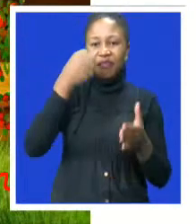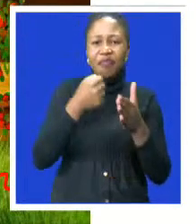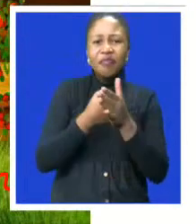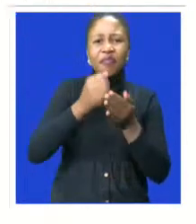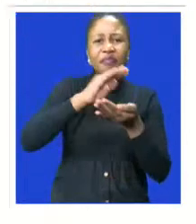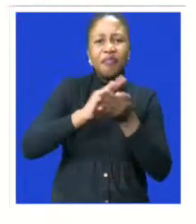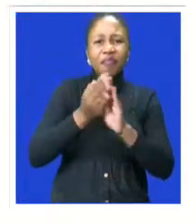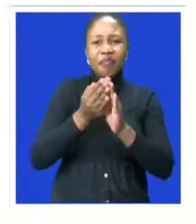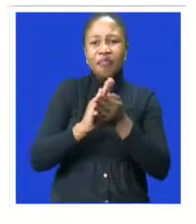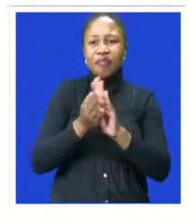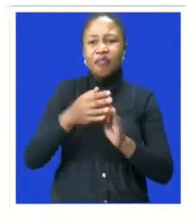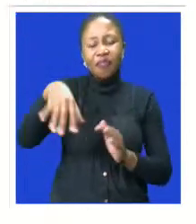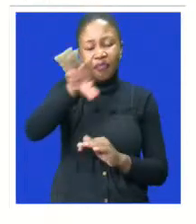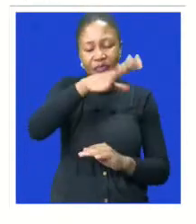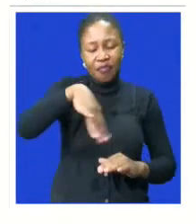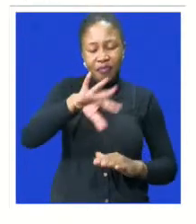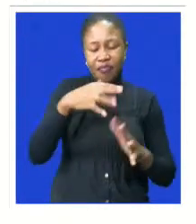created.